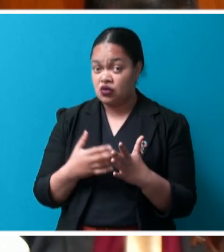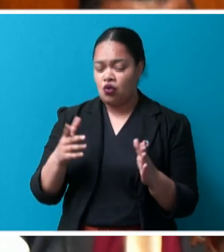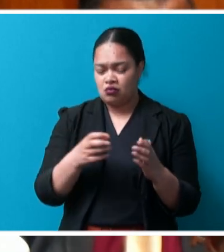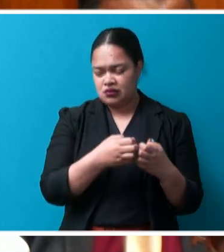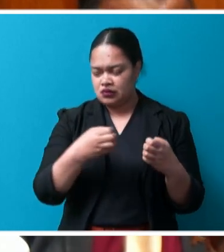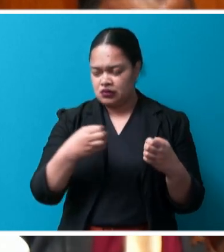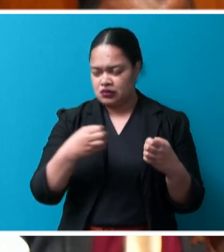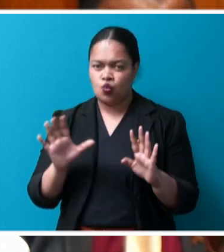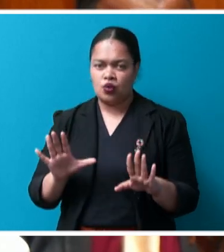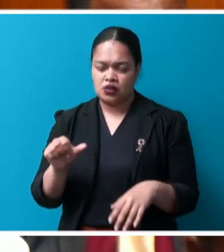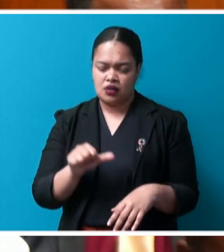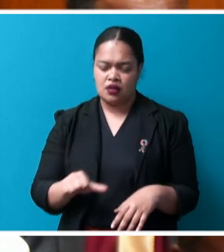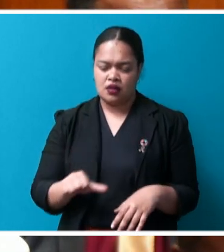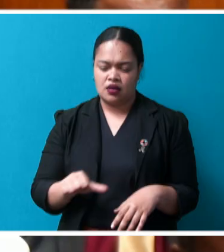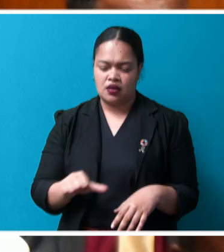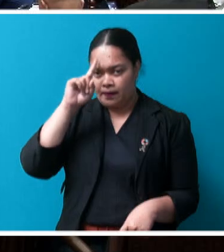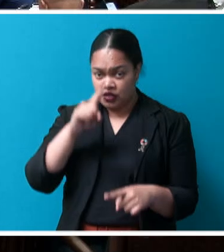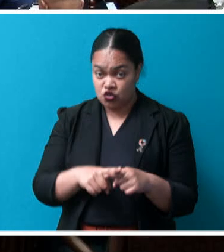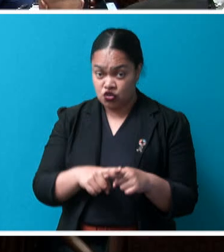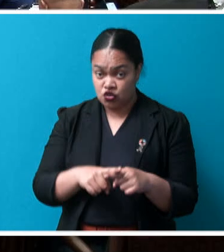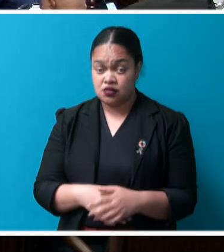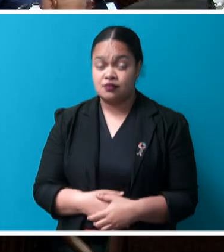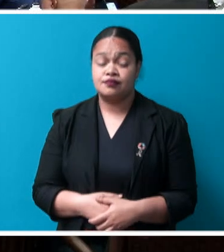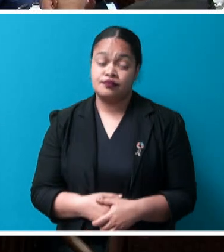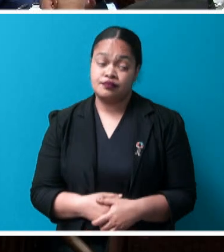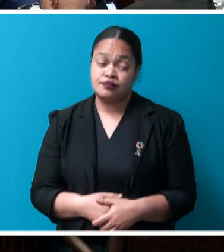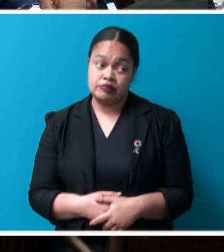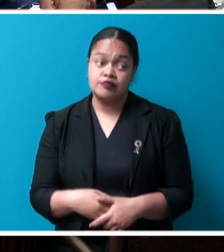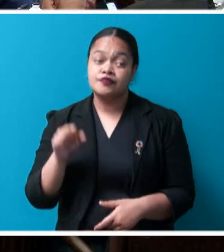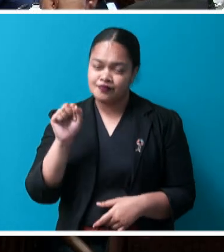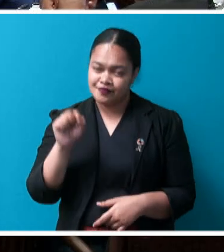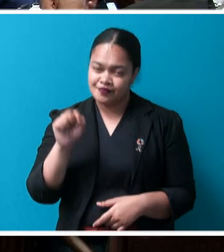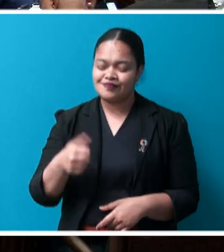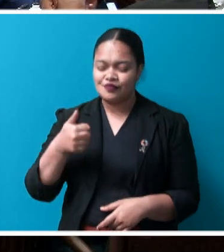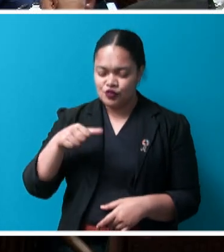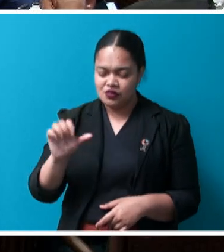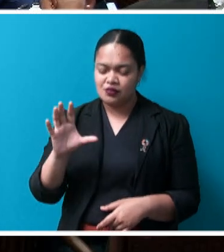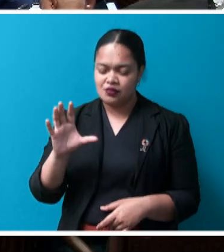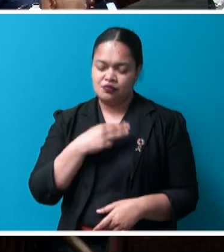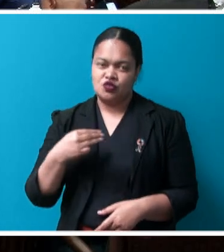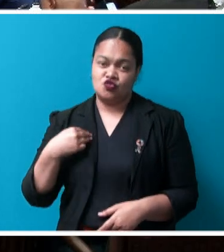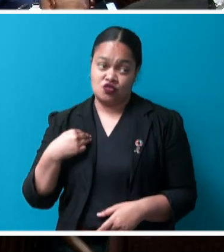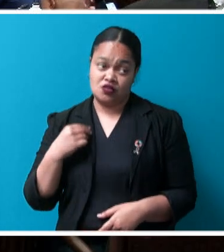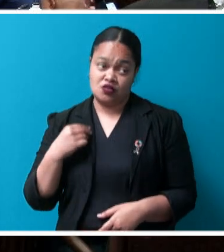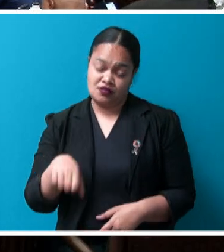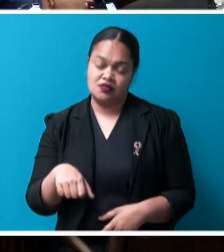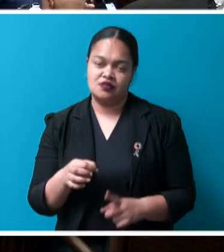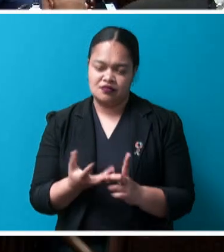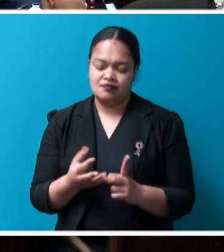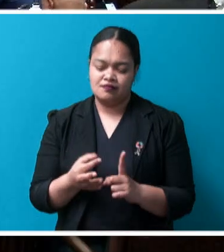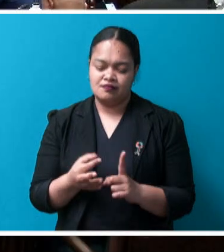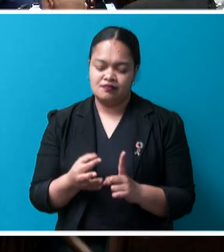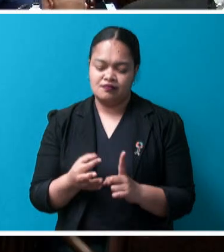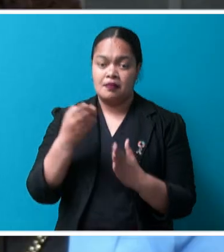patients? Thank you. Yes, that is something considered by the ministry, and as you can see in our budgetary